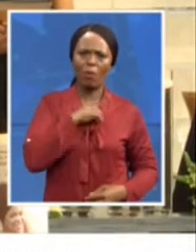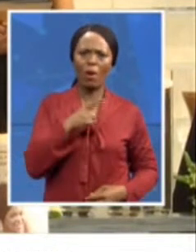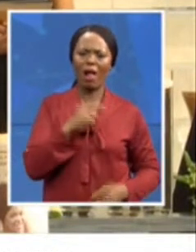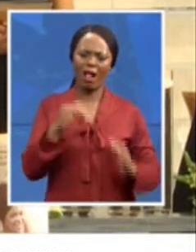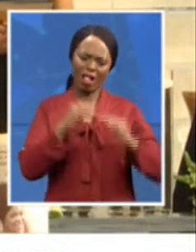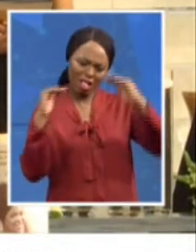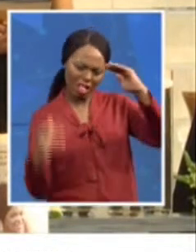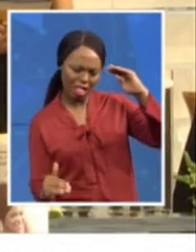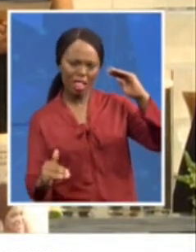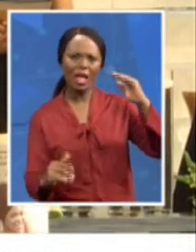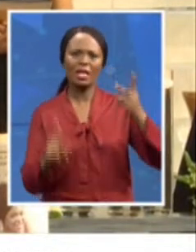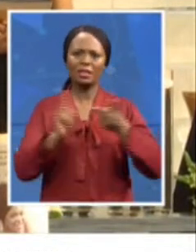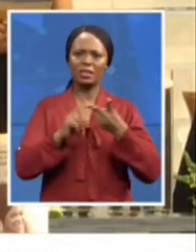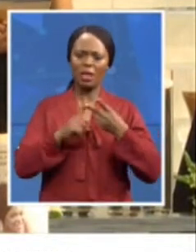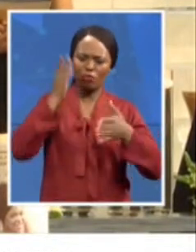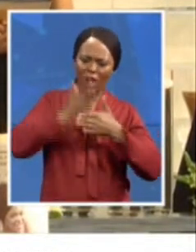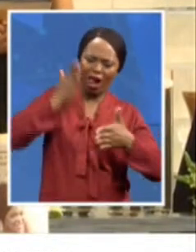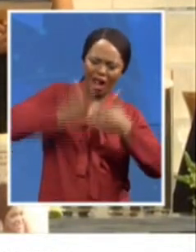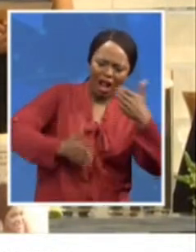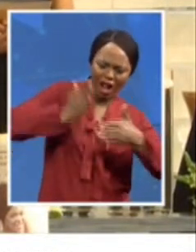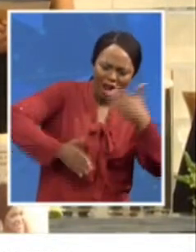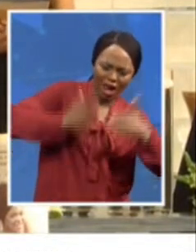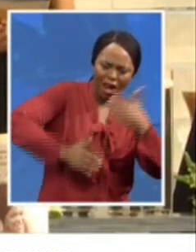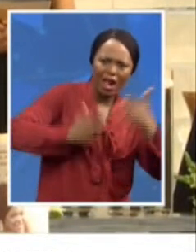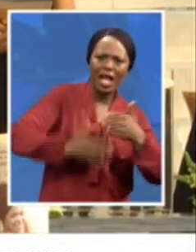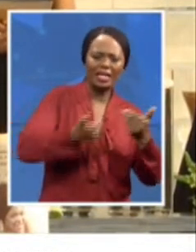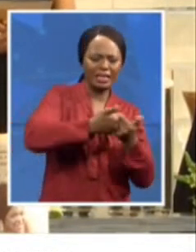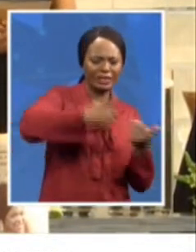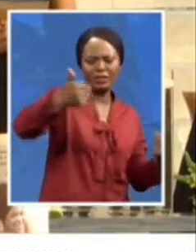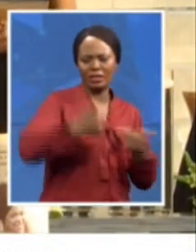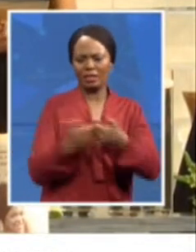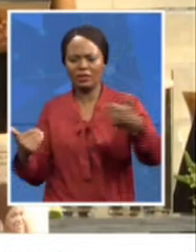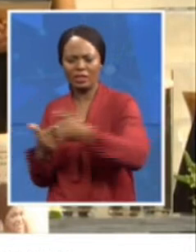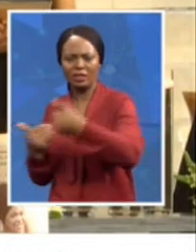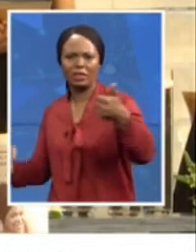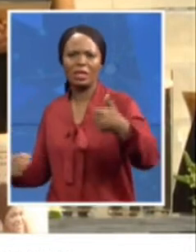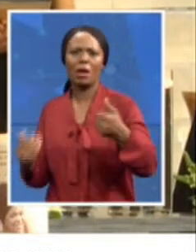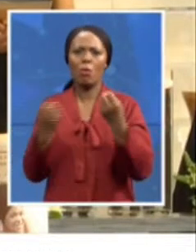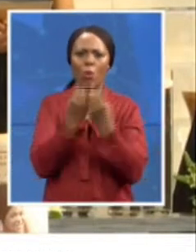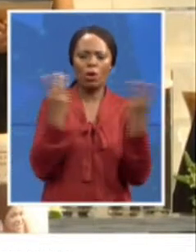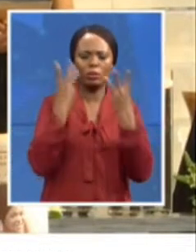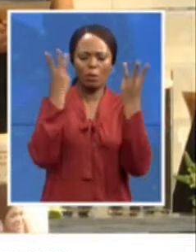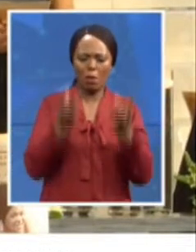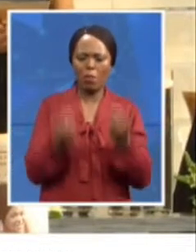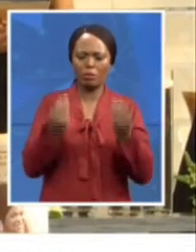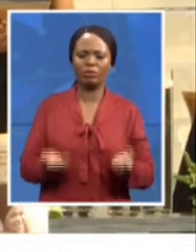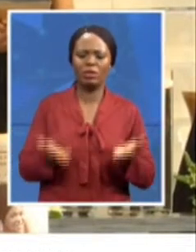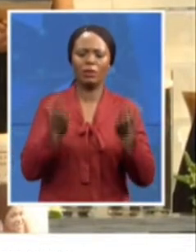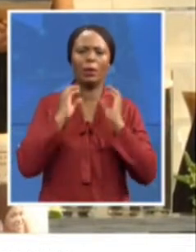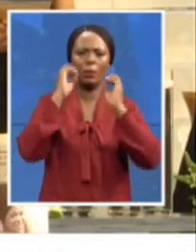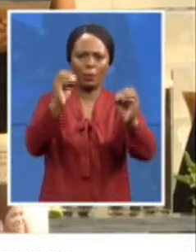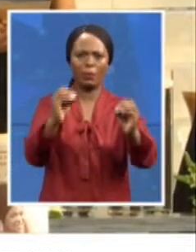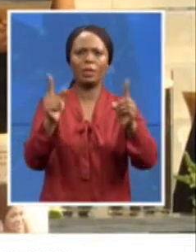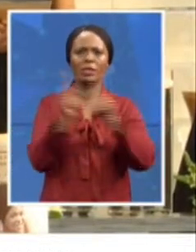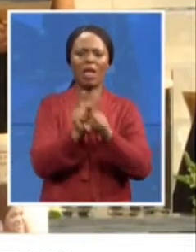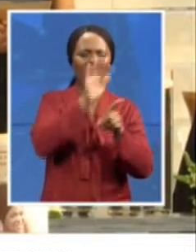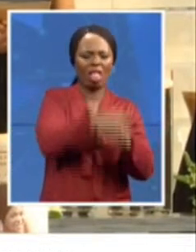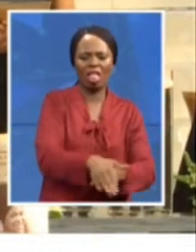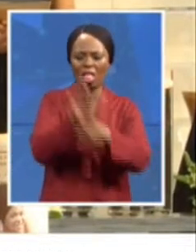consistent qualitative service delivery from the state and how it affects the most marginalized of our society, agonized her